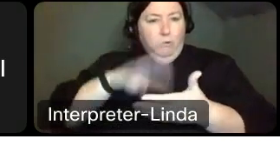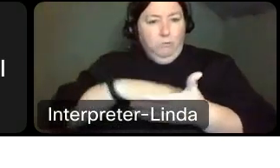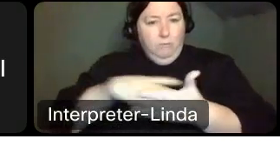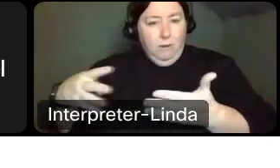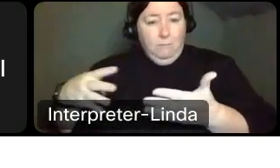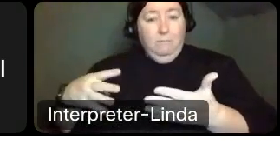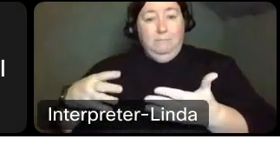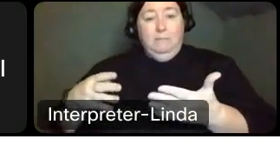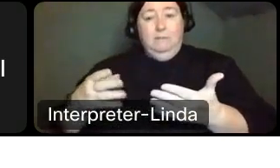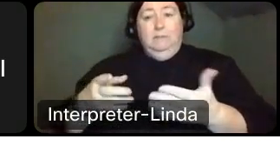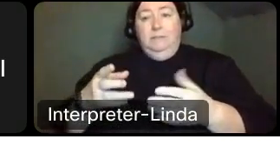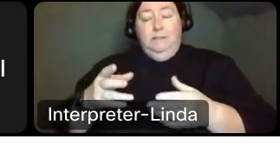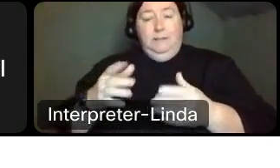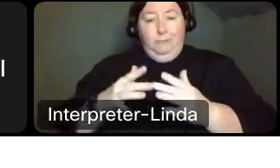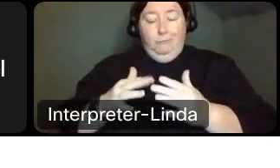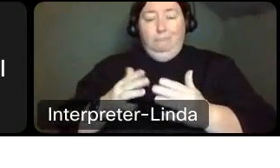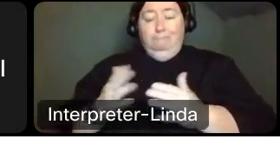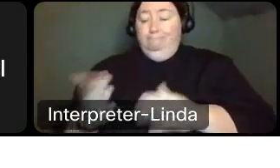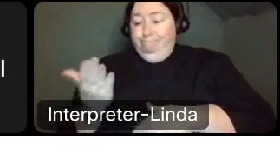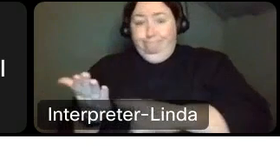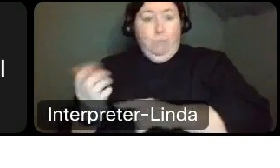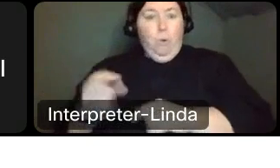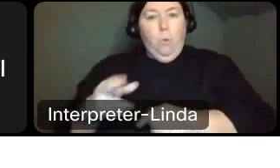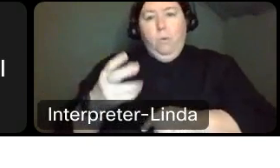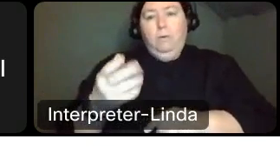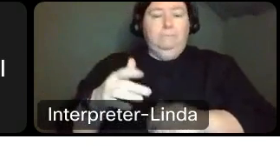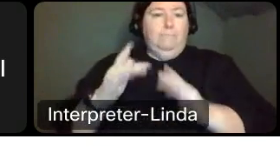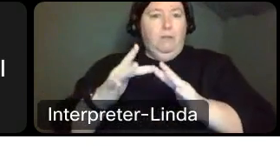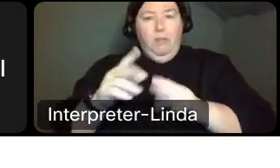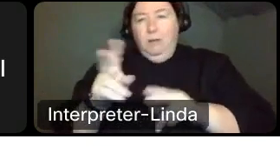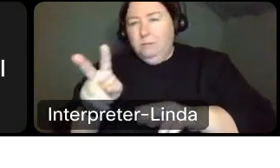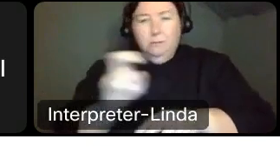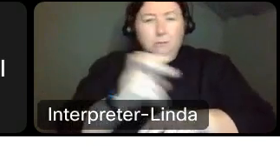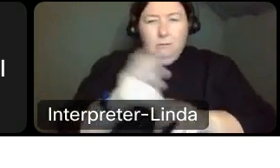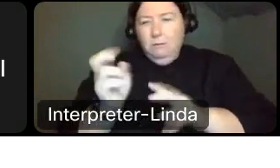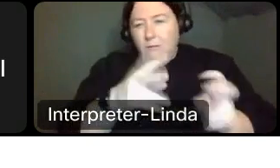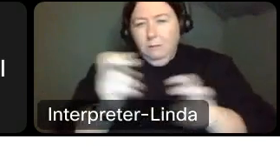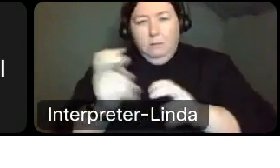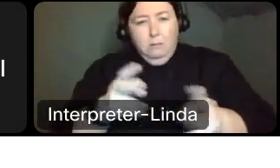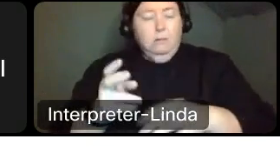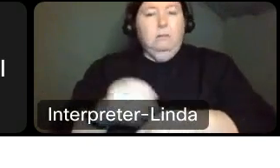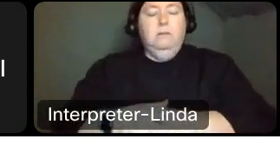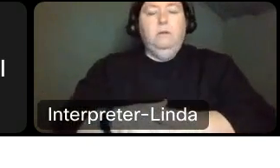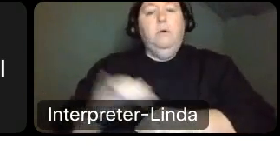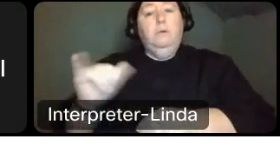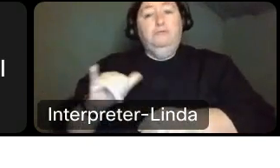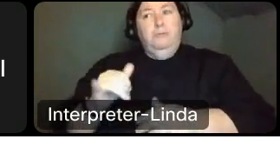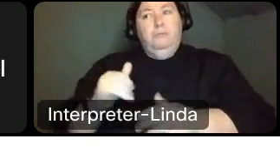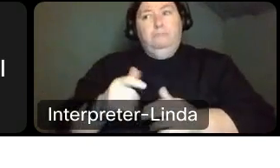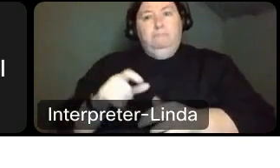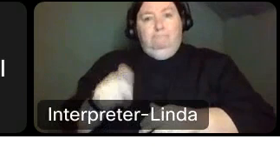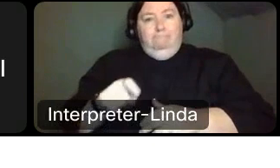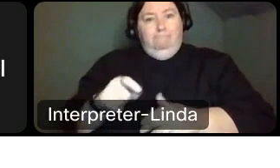with you when you're entering data coming up in subsequent questions here. But you also, we're also required to have